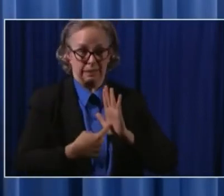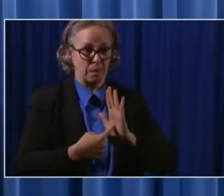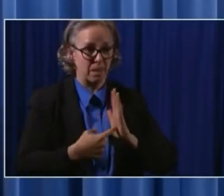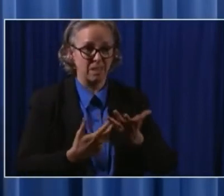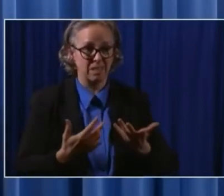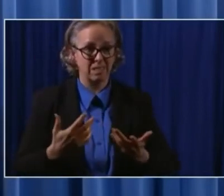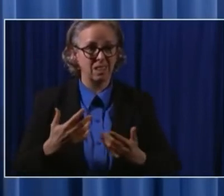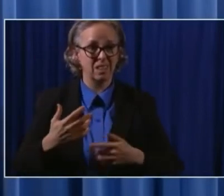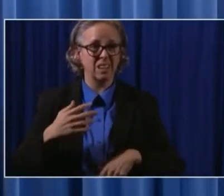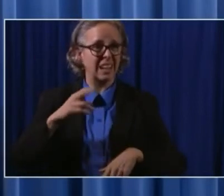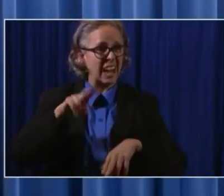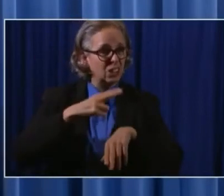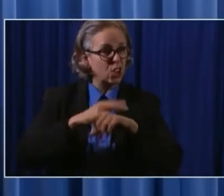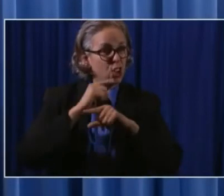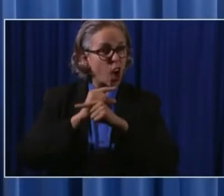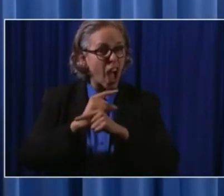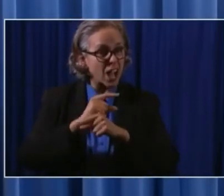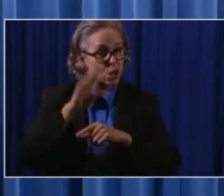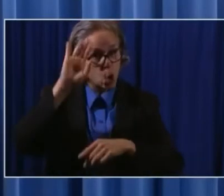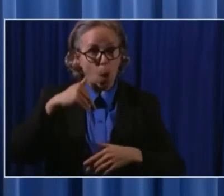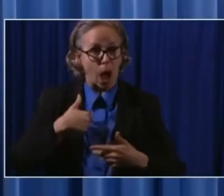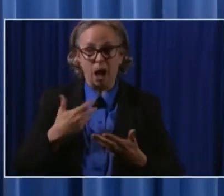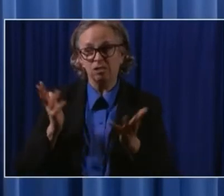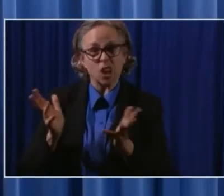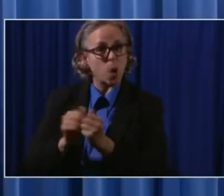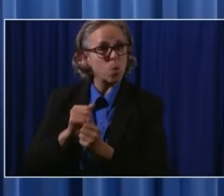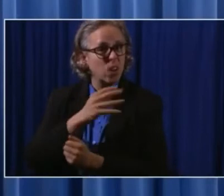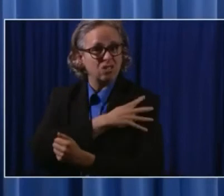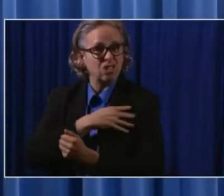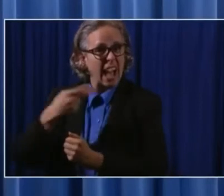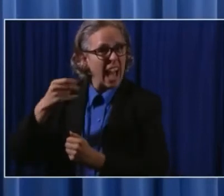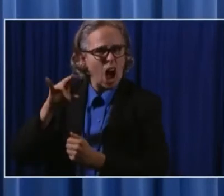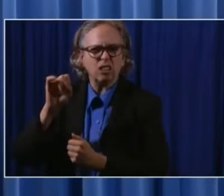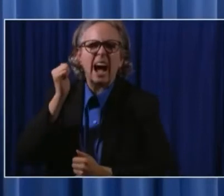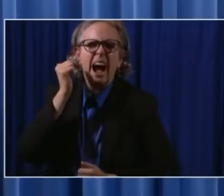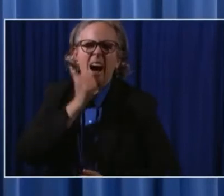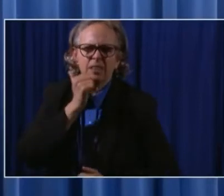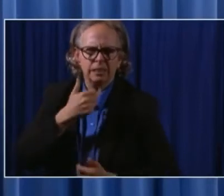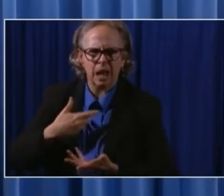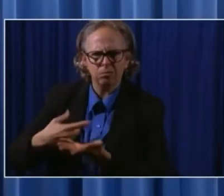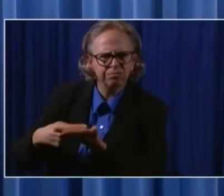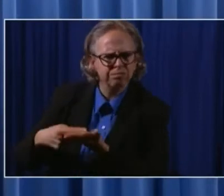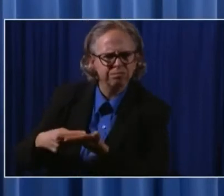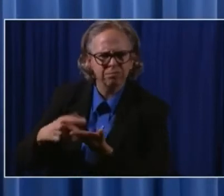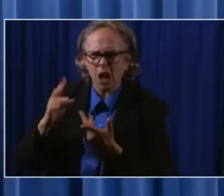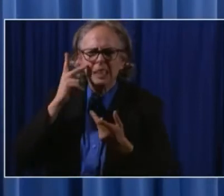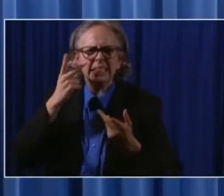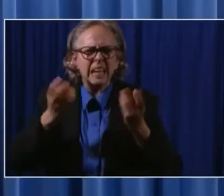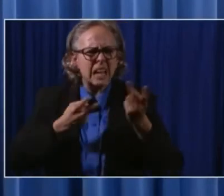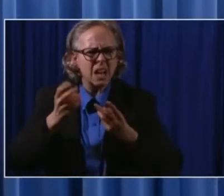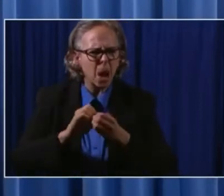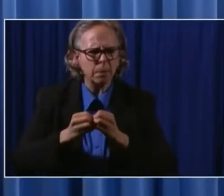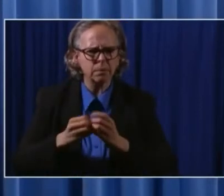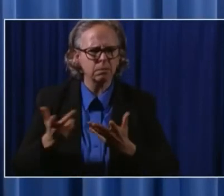the General Harris every day. I look at the numbers, how many people that they tested or that they pulled samples